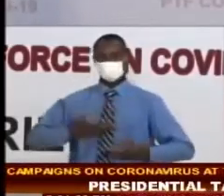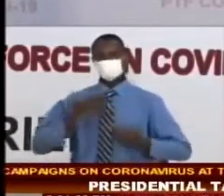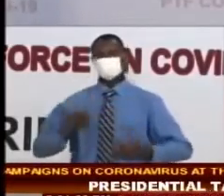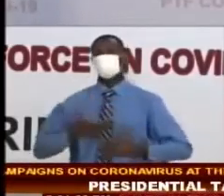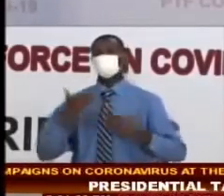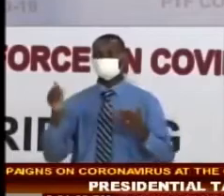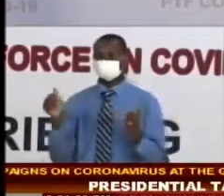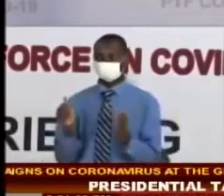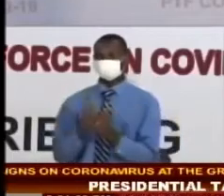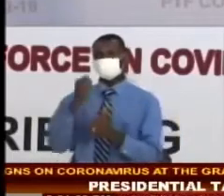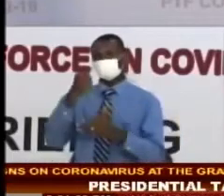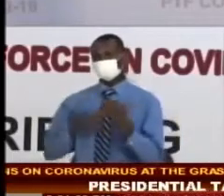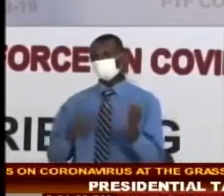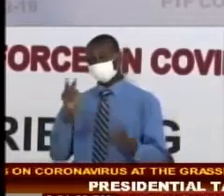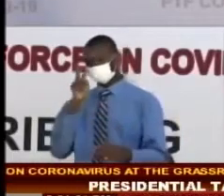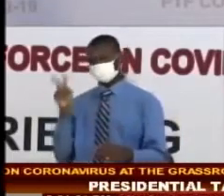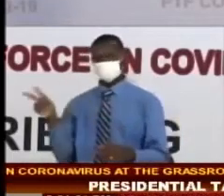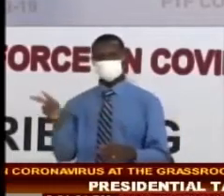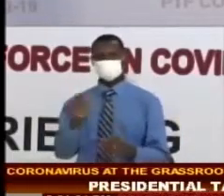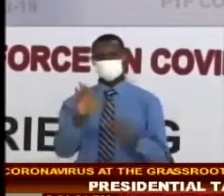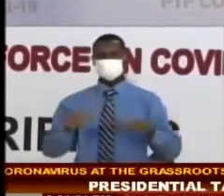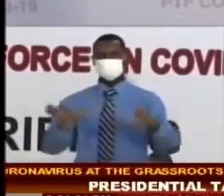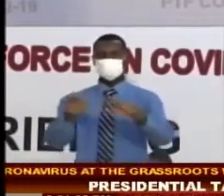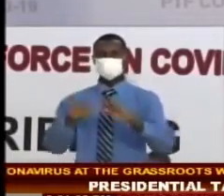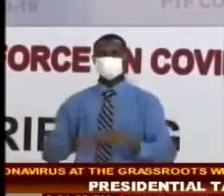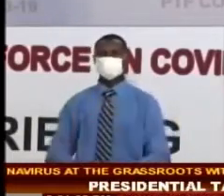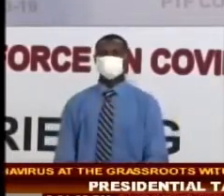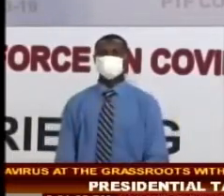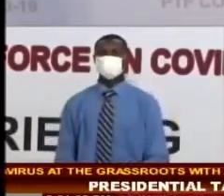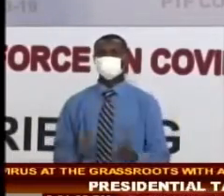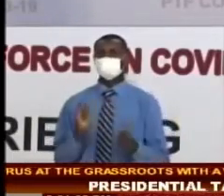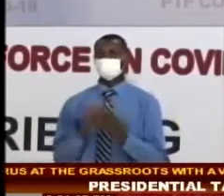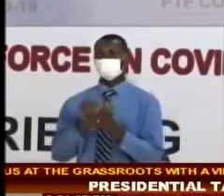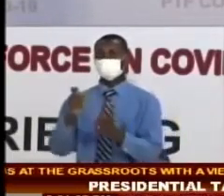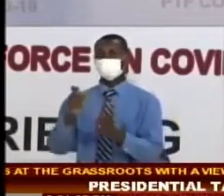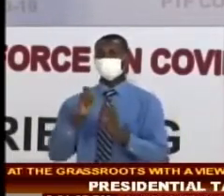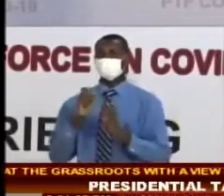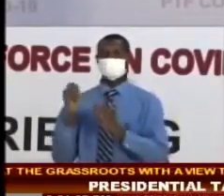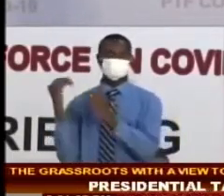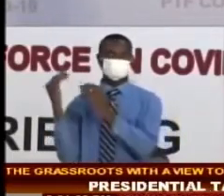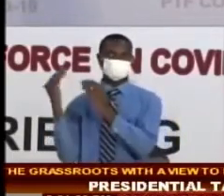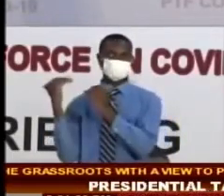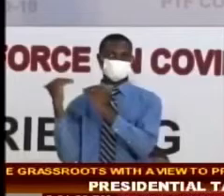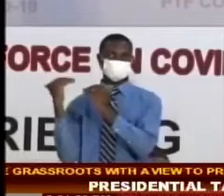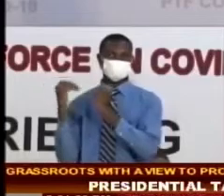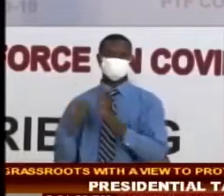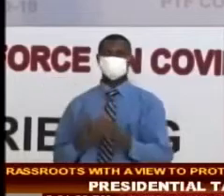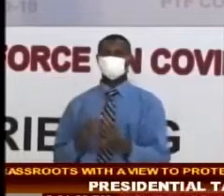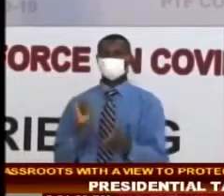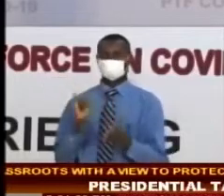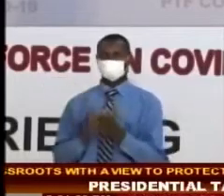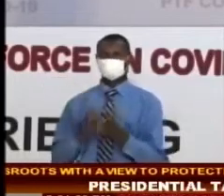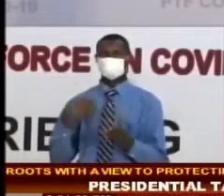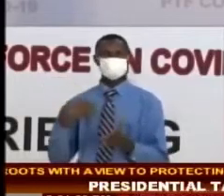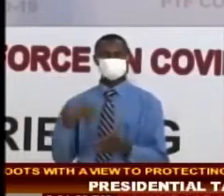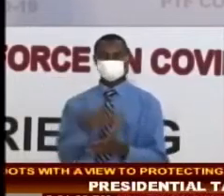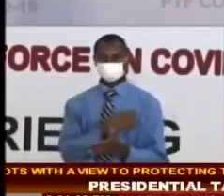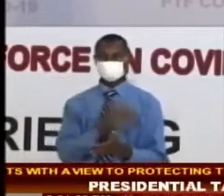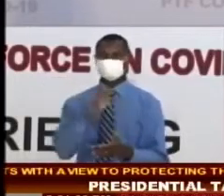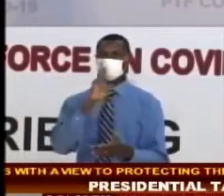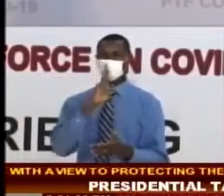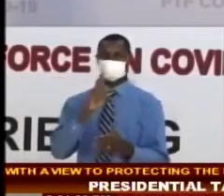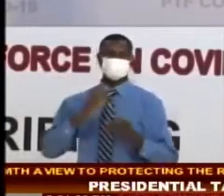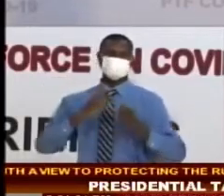various places they visited. So that gave us hope, and we're